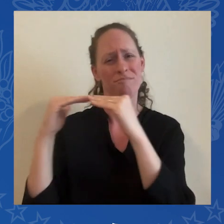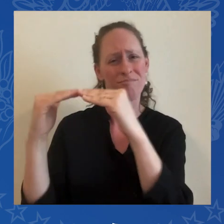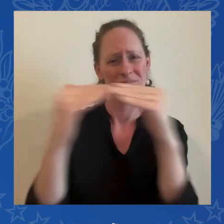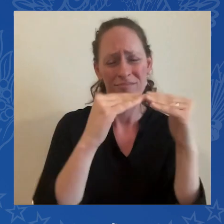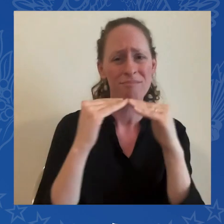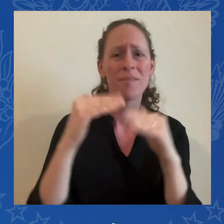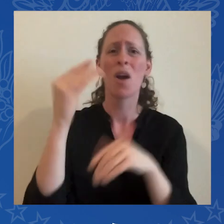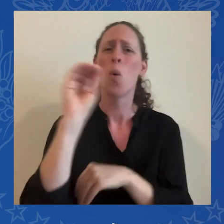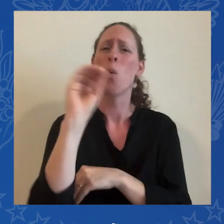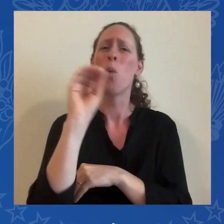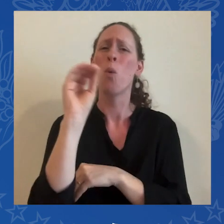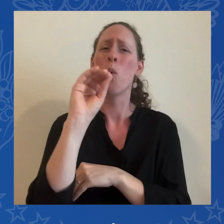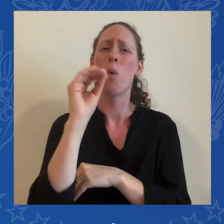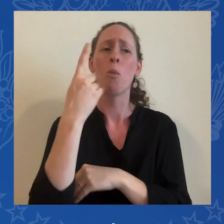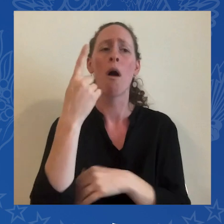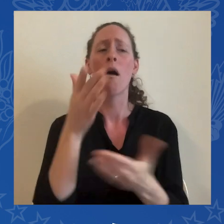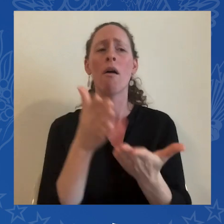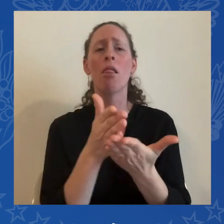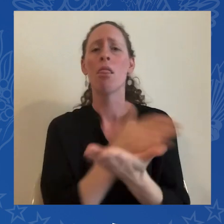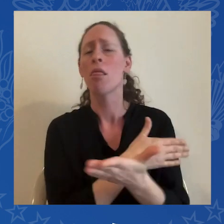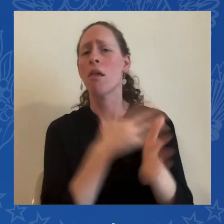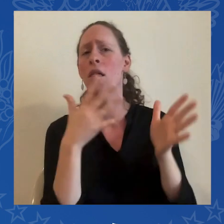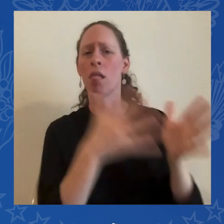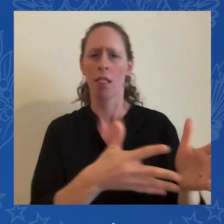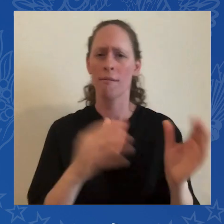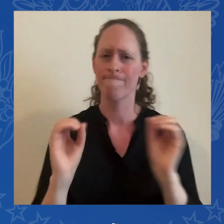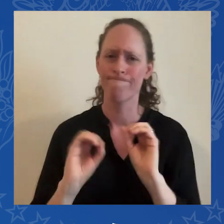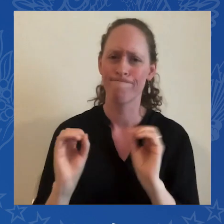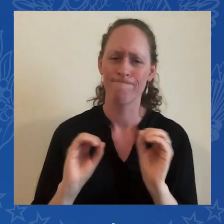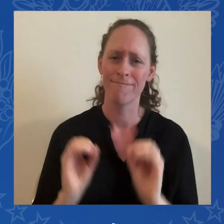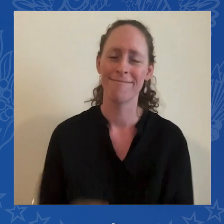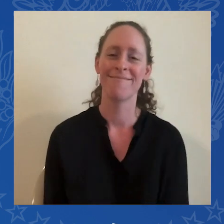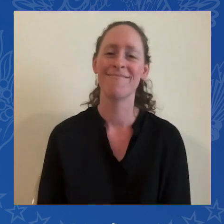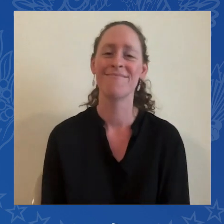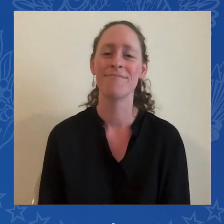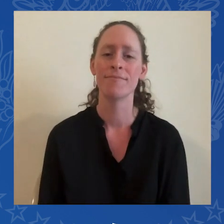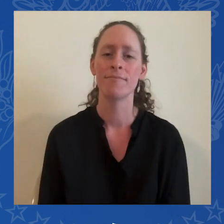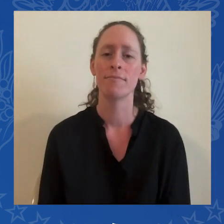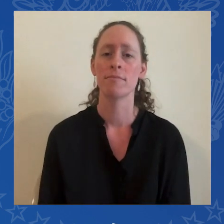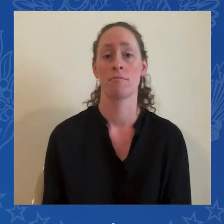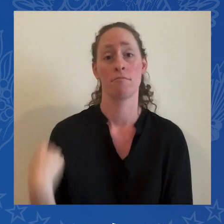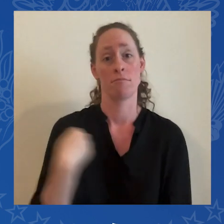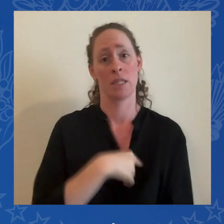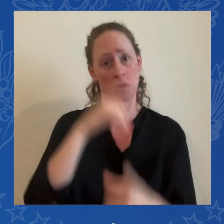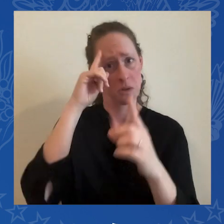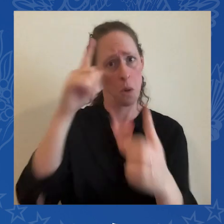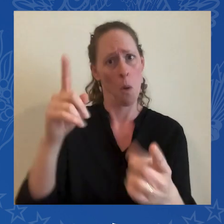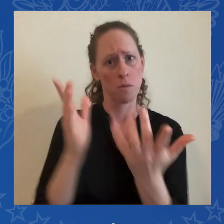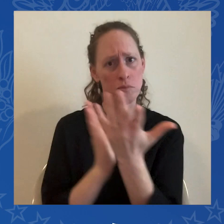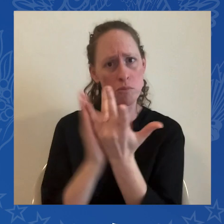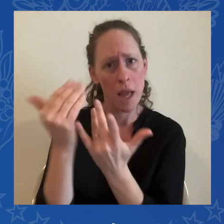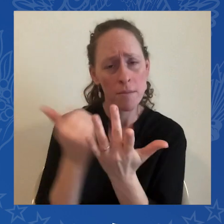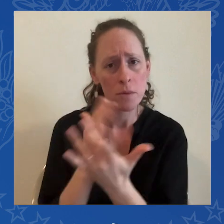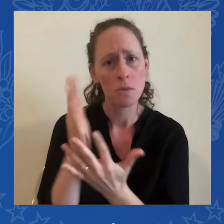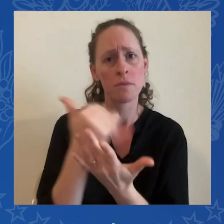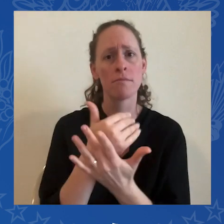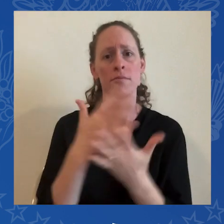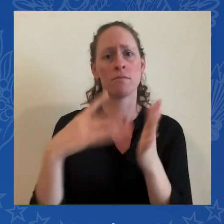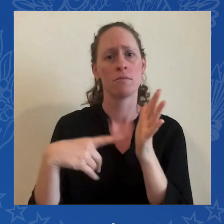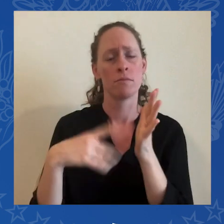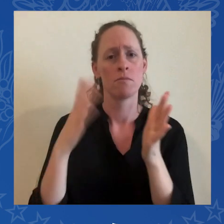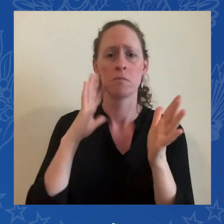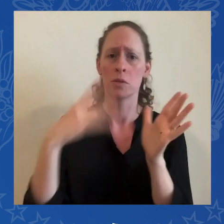be made in a transparent and fair manner and contribute to sustainable development in the